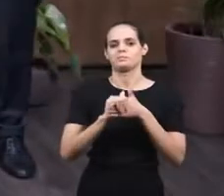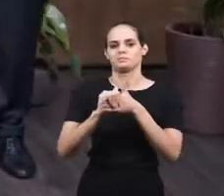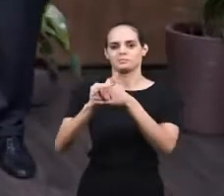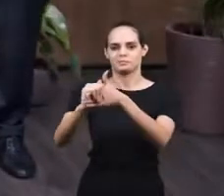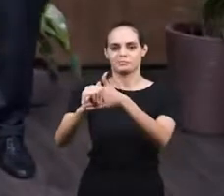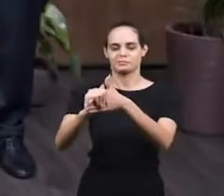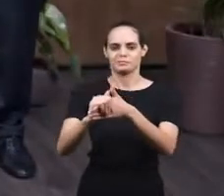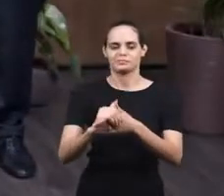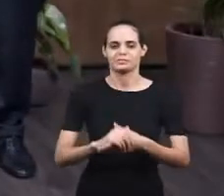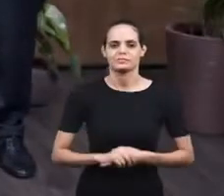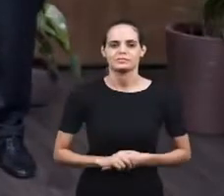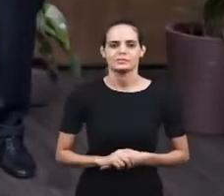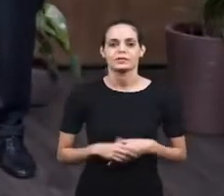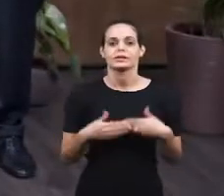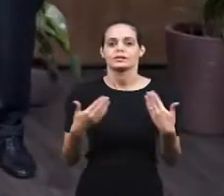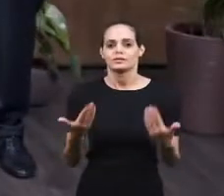Spirit.